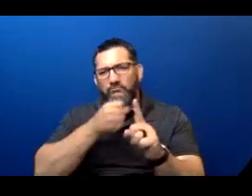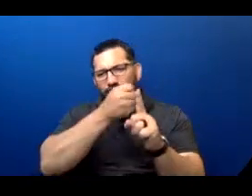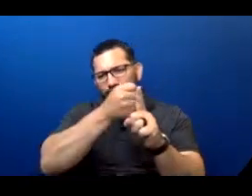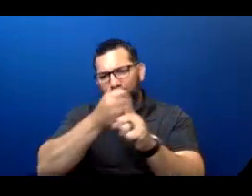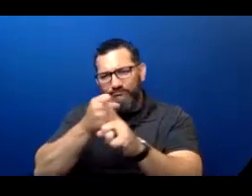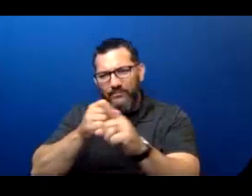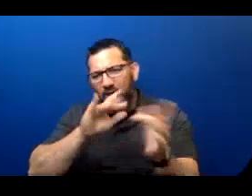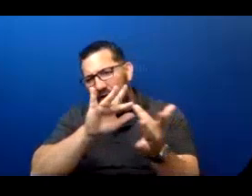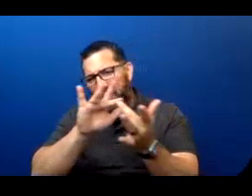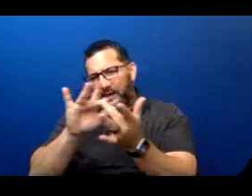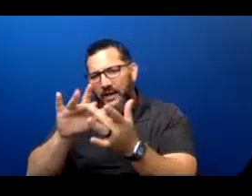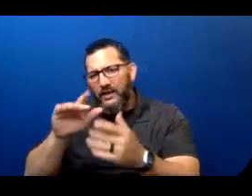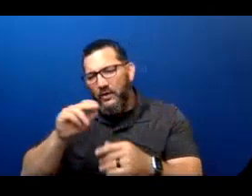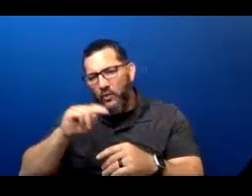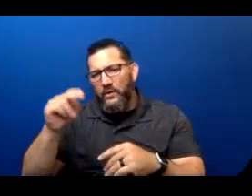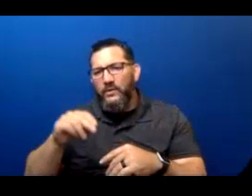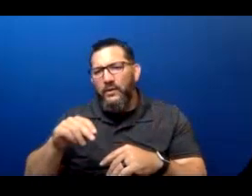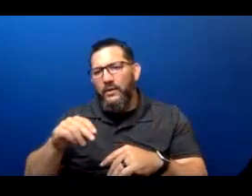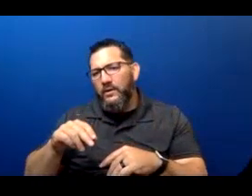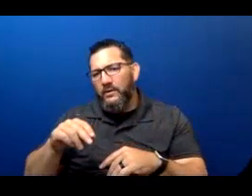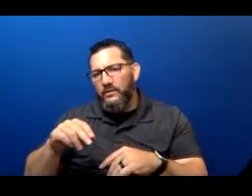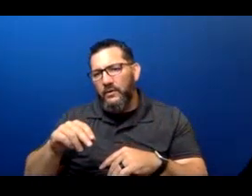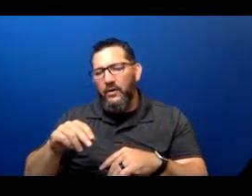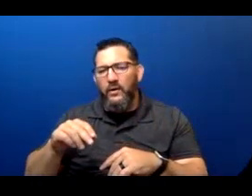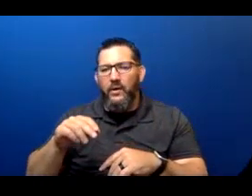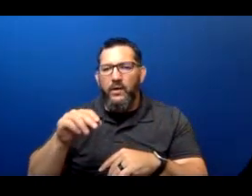Bishop, or not Bishop, I'm sorry, Pastor